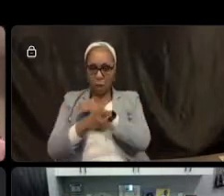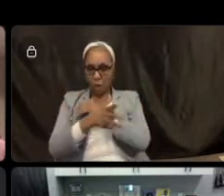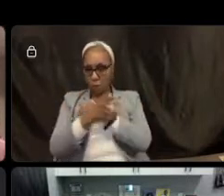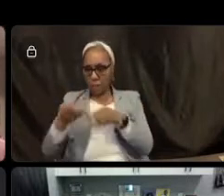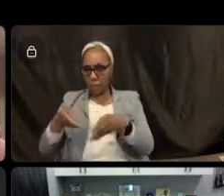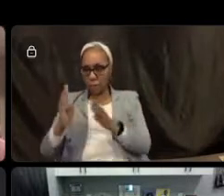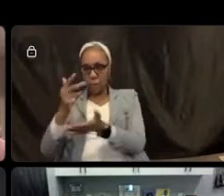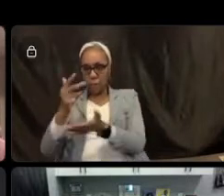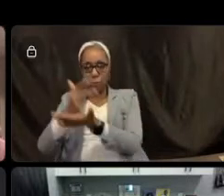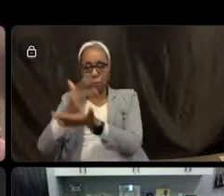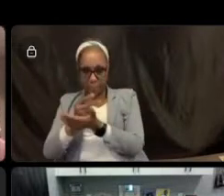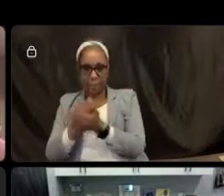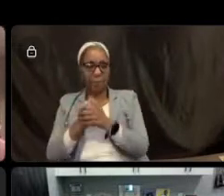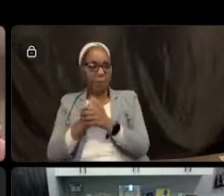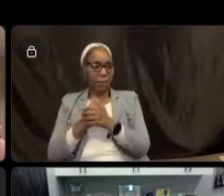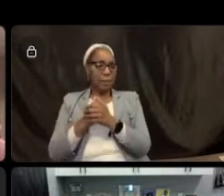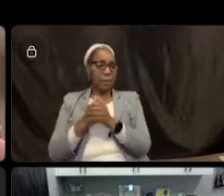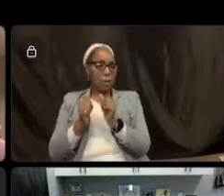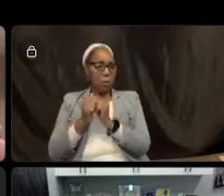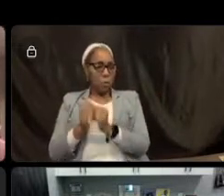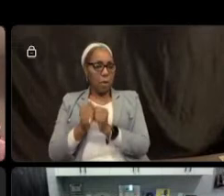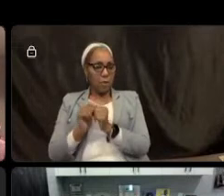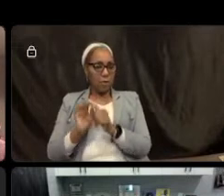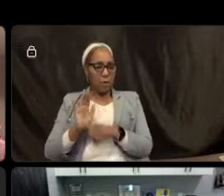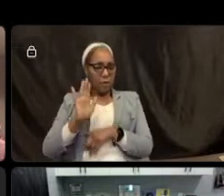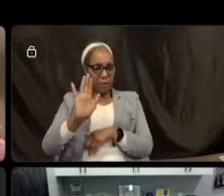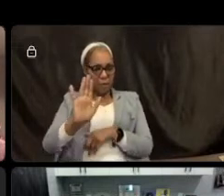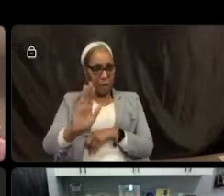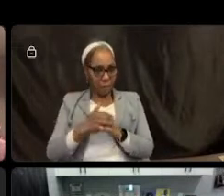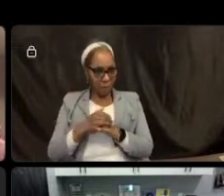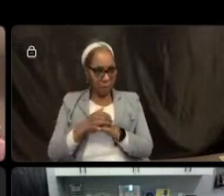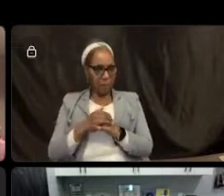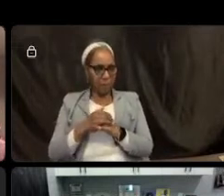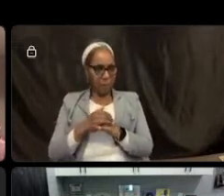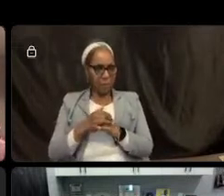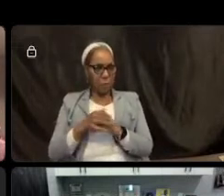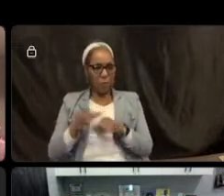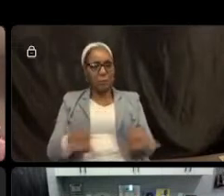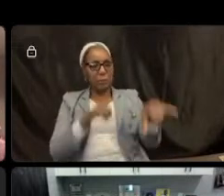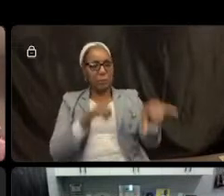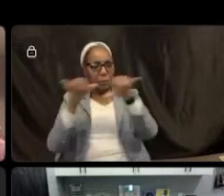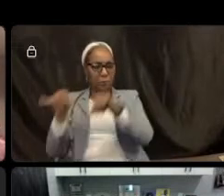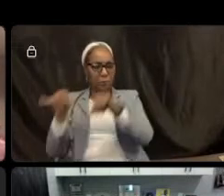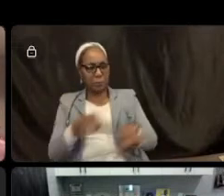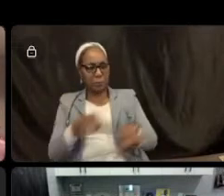parking with the characteristic of the rest of the neighborhood.